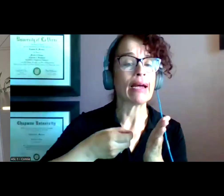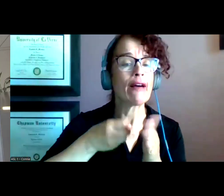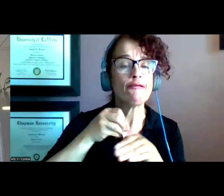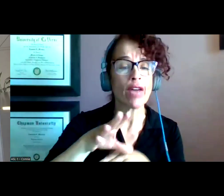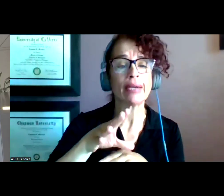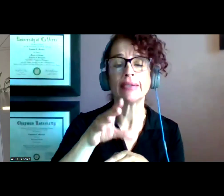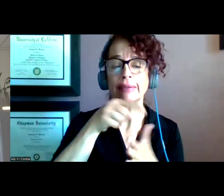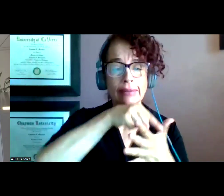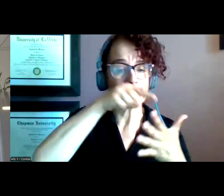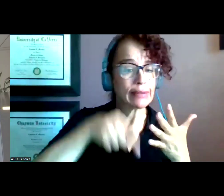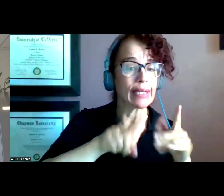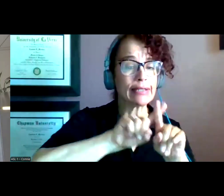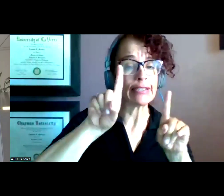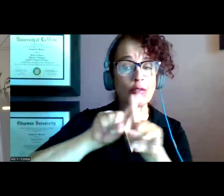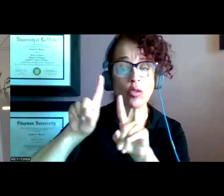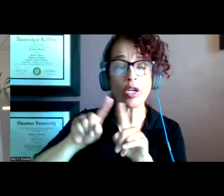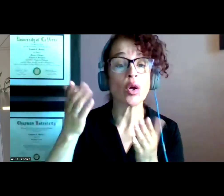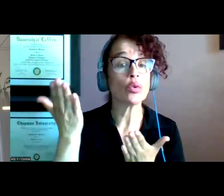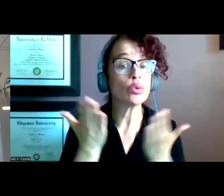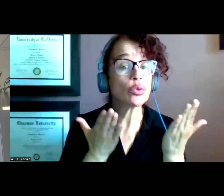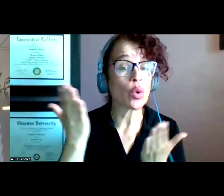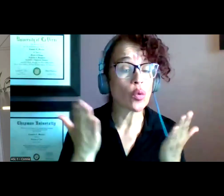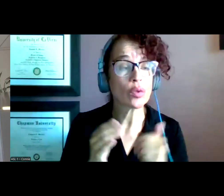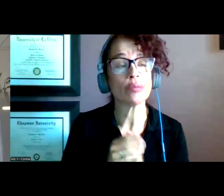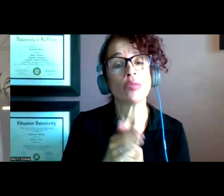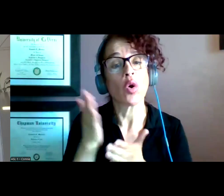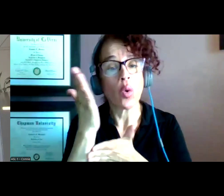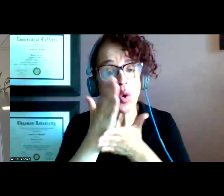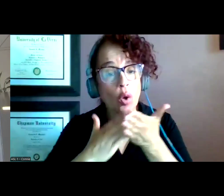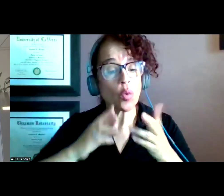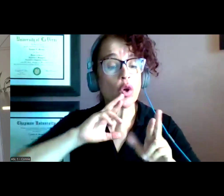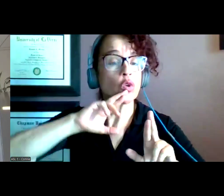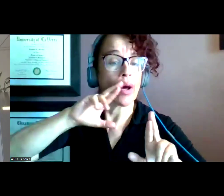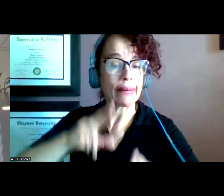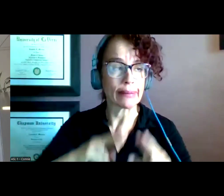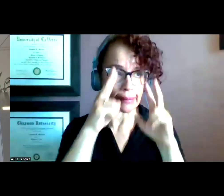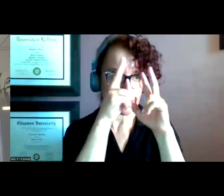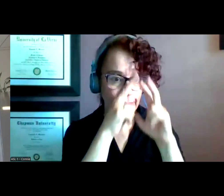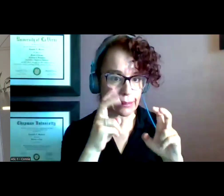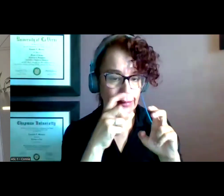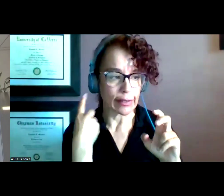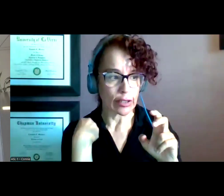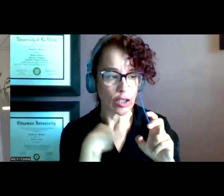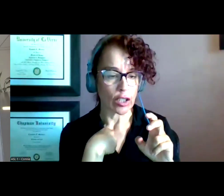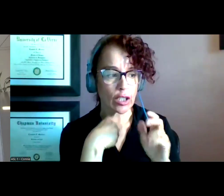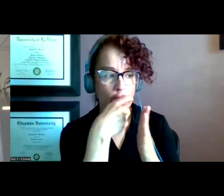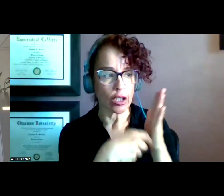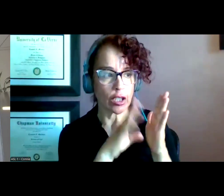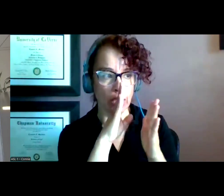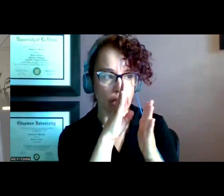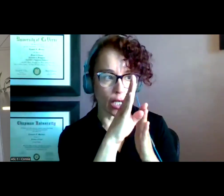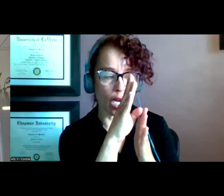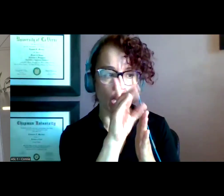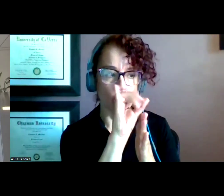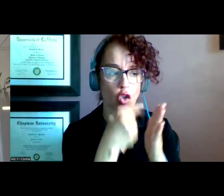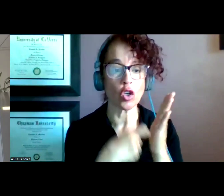these different services. As part of the report, we analyze both the direct cost for community supports